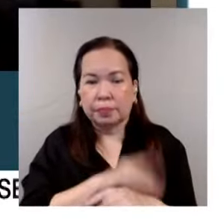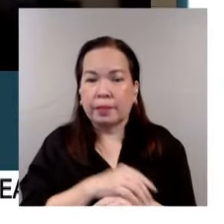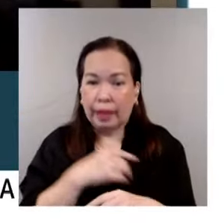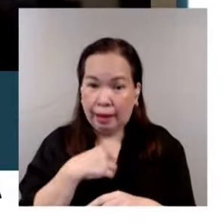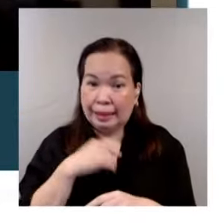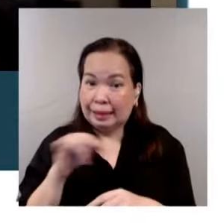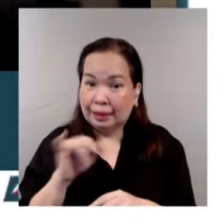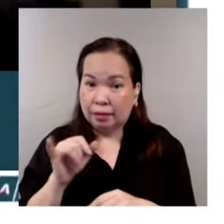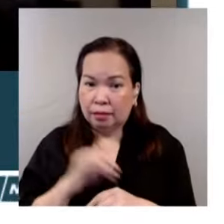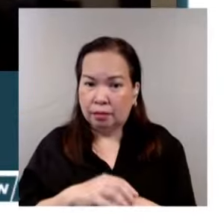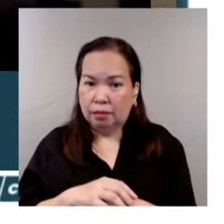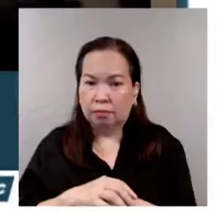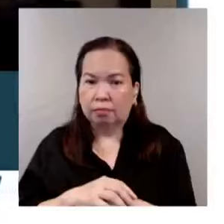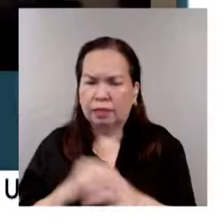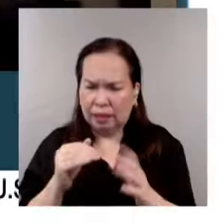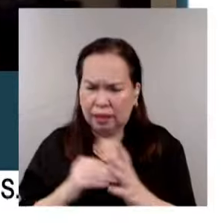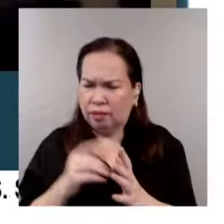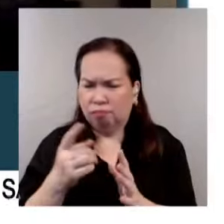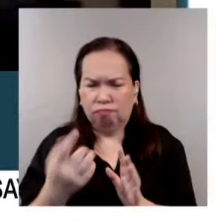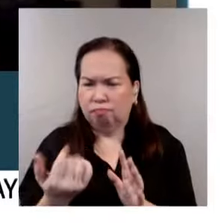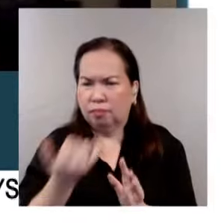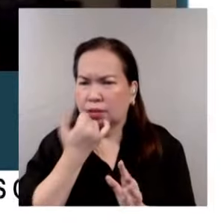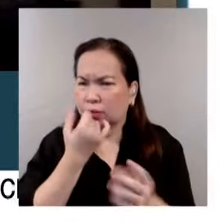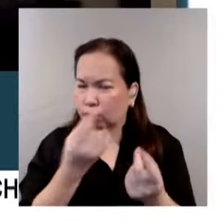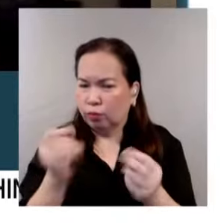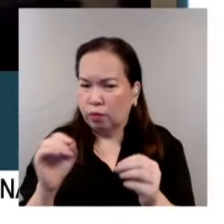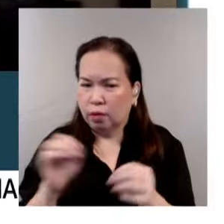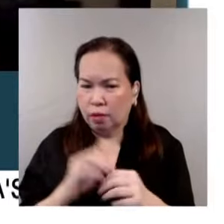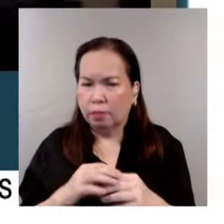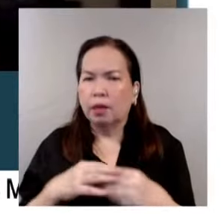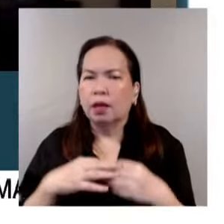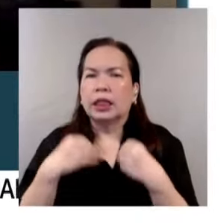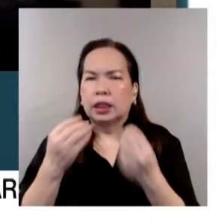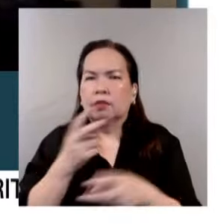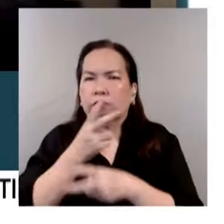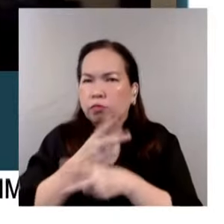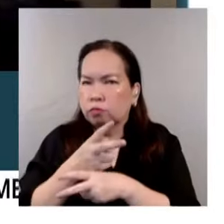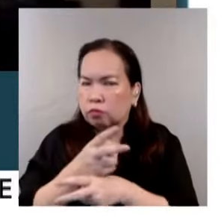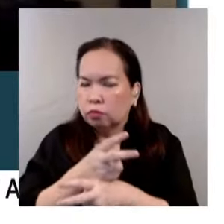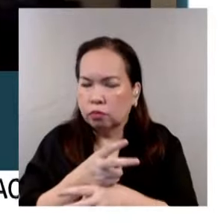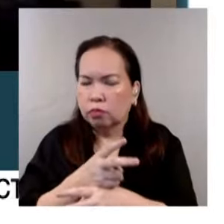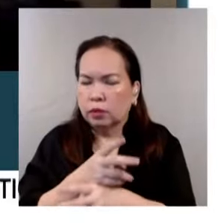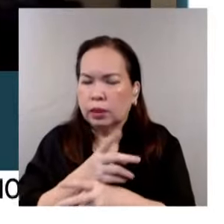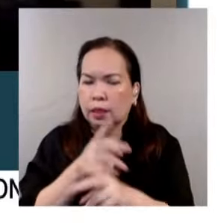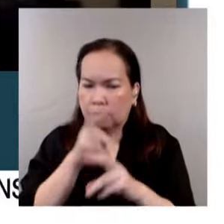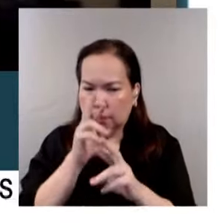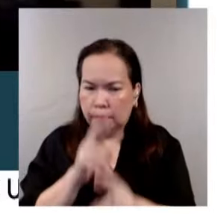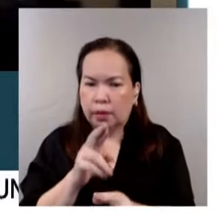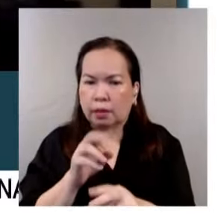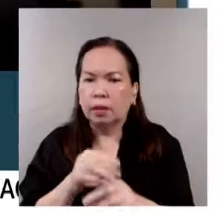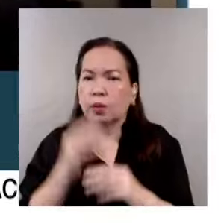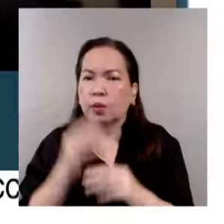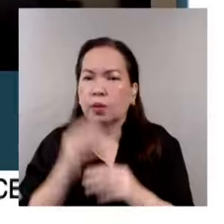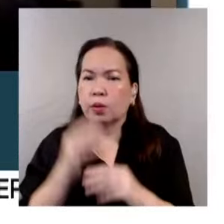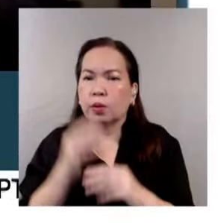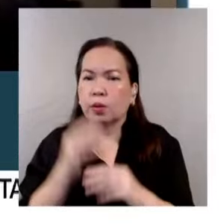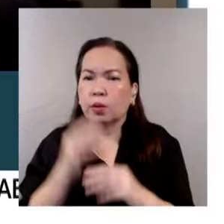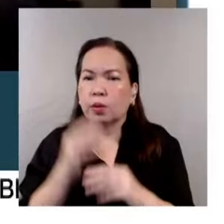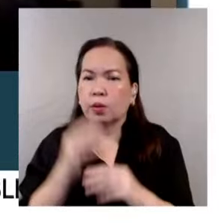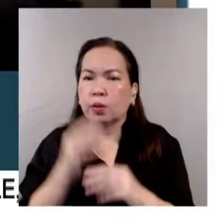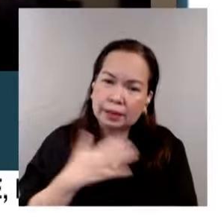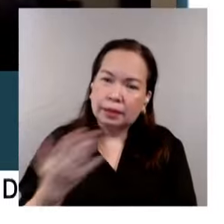you did nothing wrong to me, and I'll make sure that you will be treated properly, and I'm hoping that you'll be able to